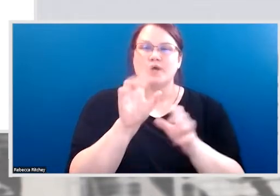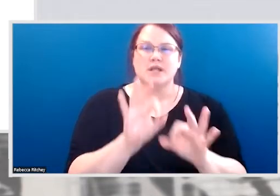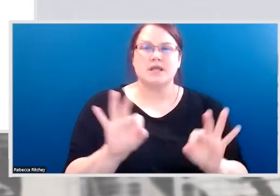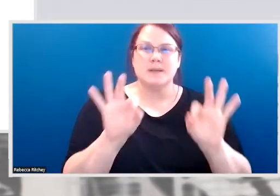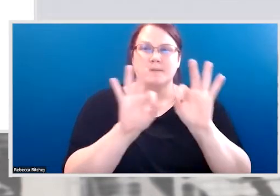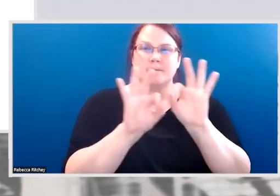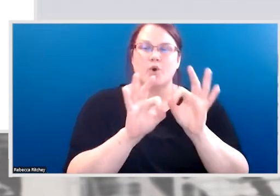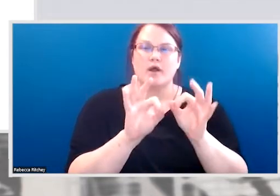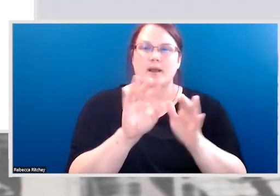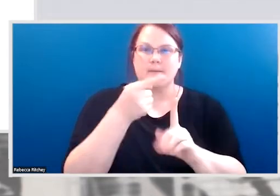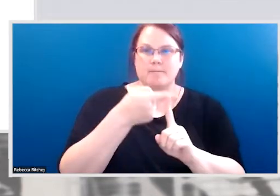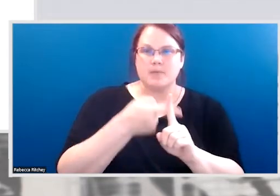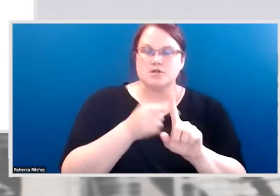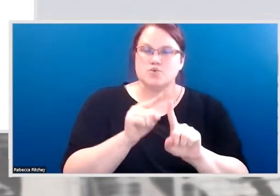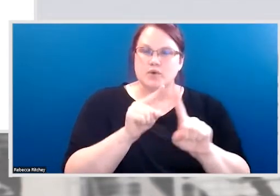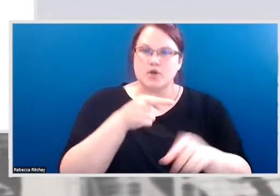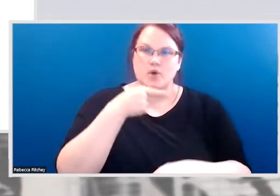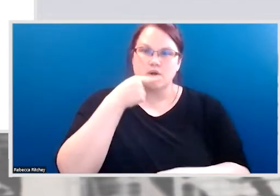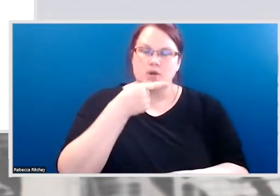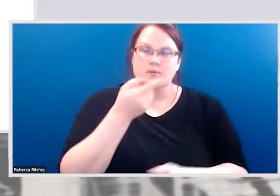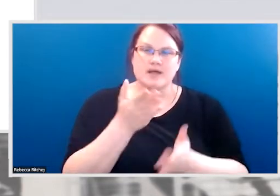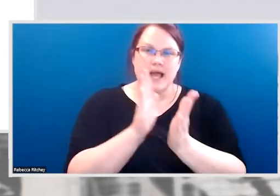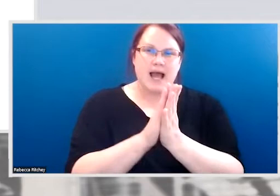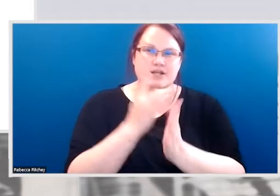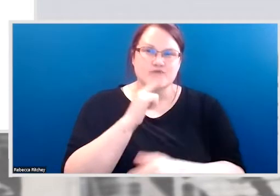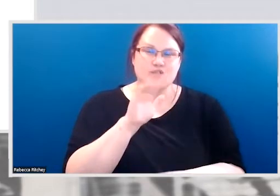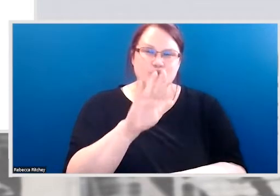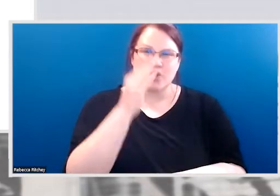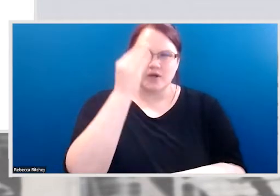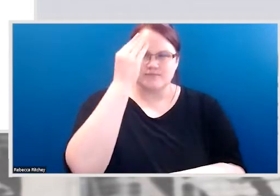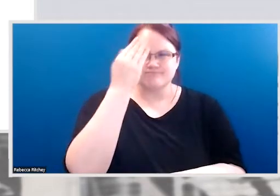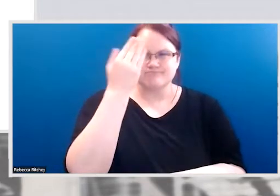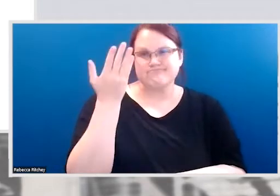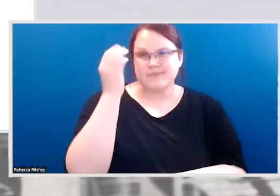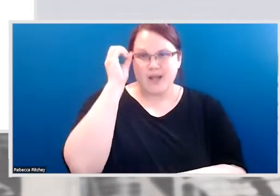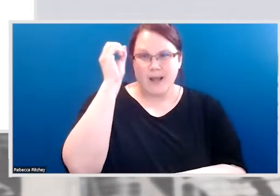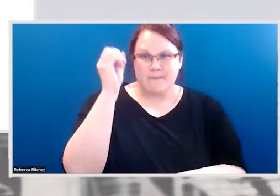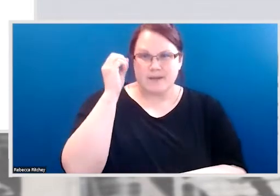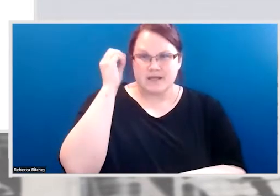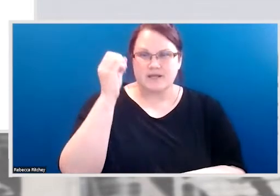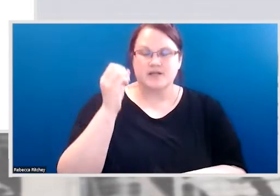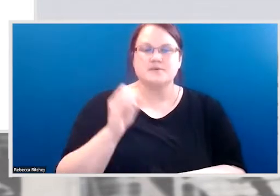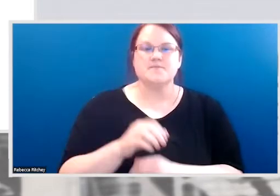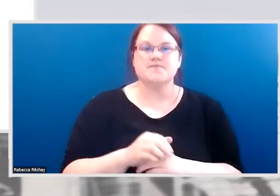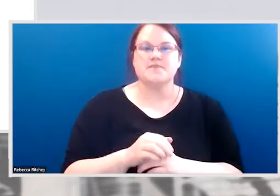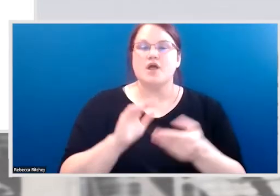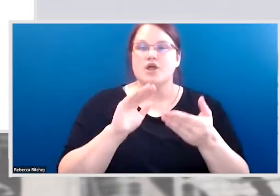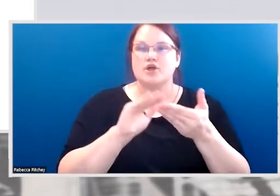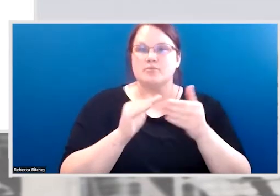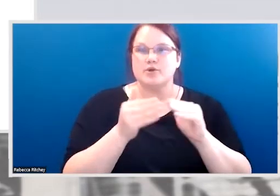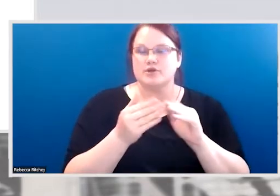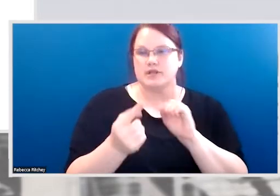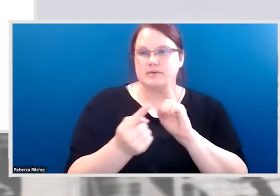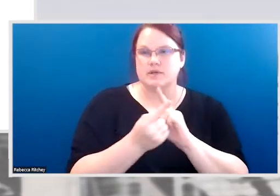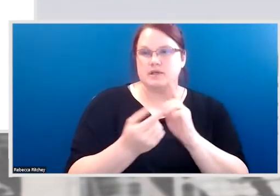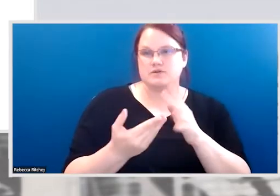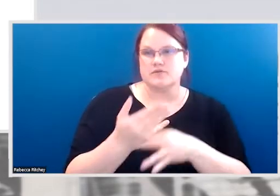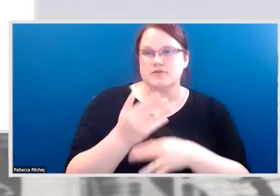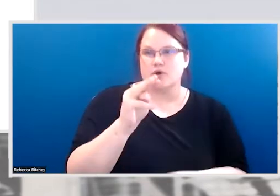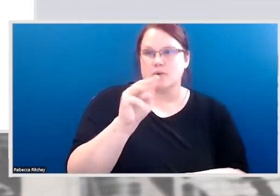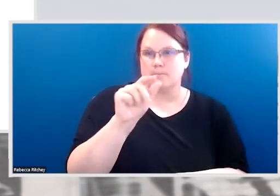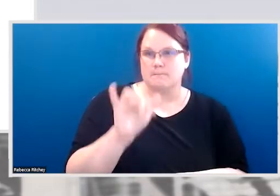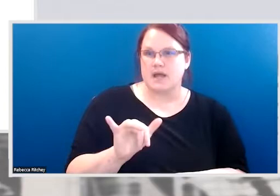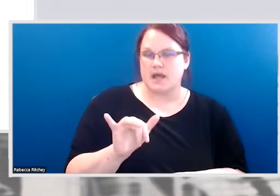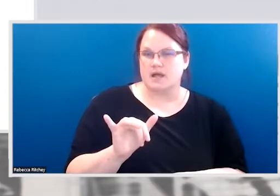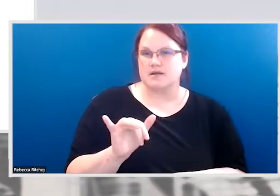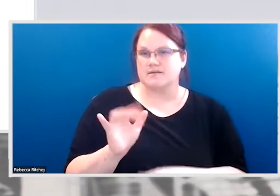go out to the public and ask for your input. We do that a few different ways. We've actually been going to community meetings throughout the month of May to